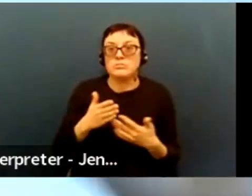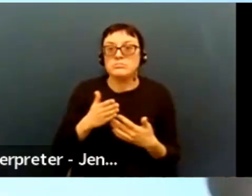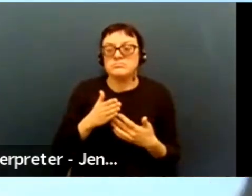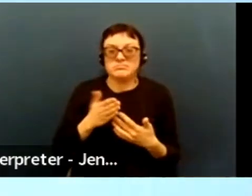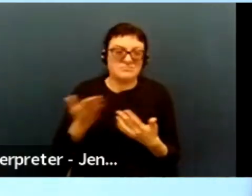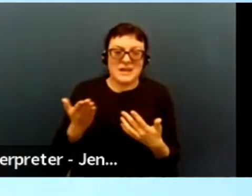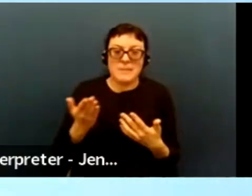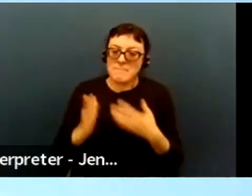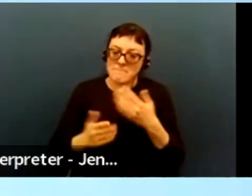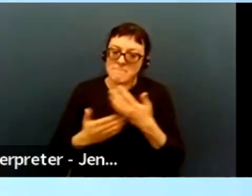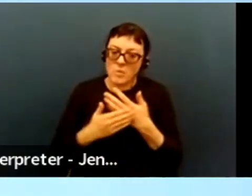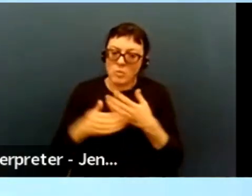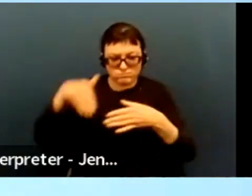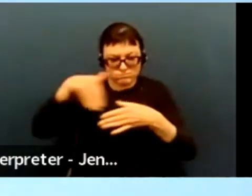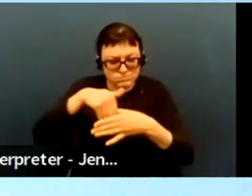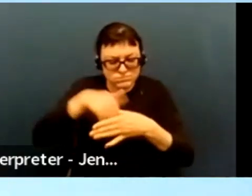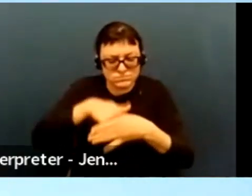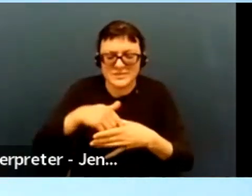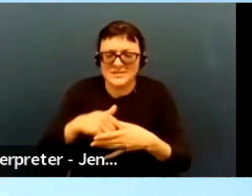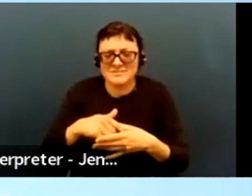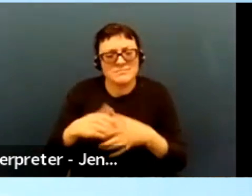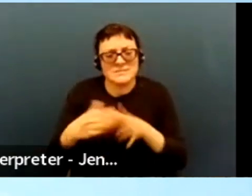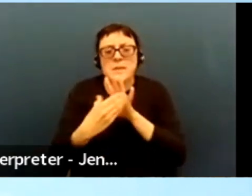I learned so much today. Thank you.